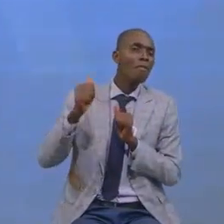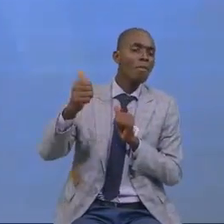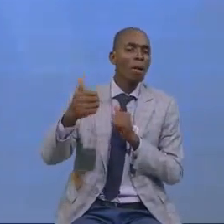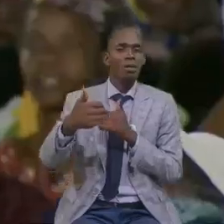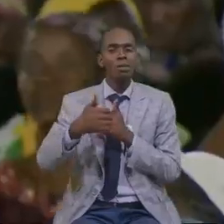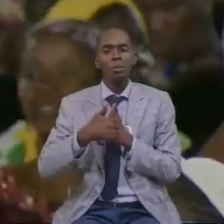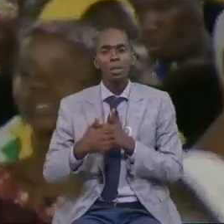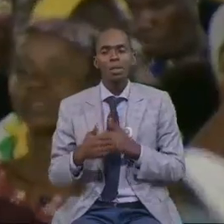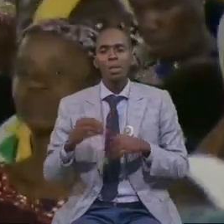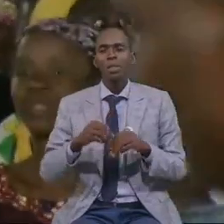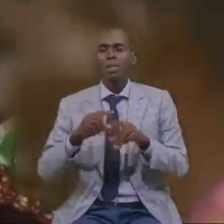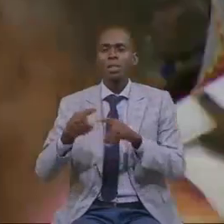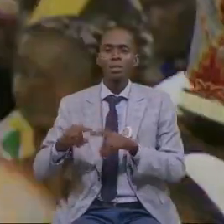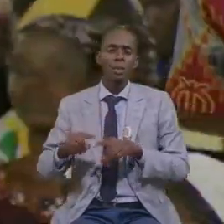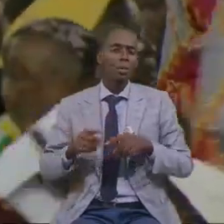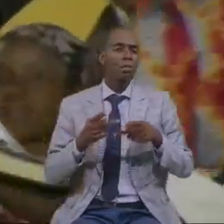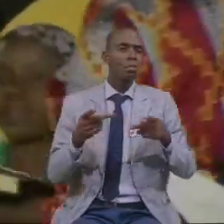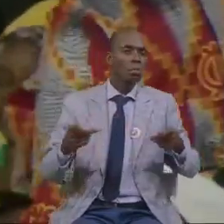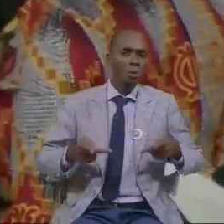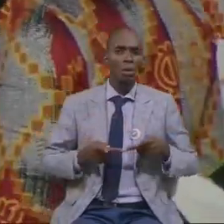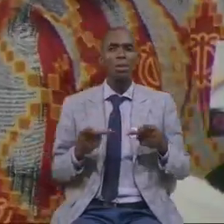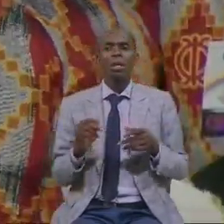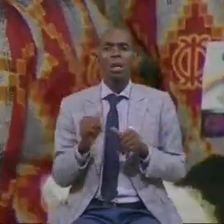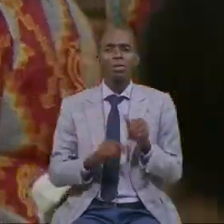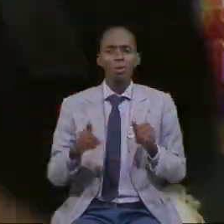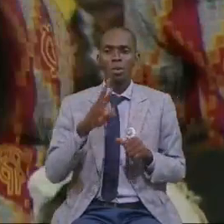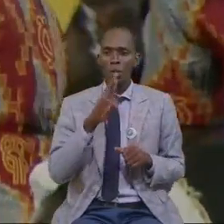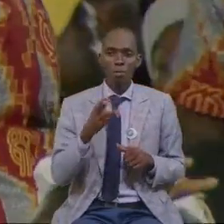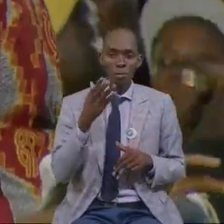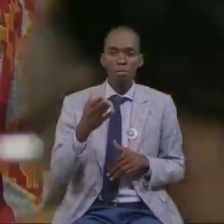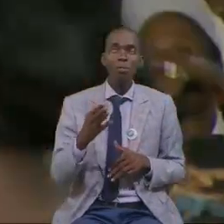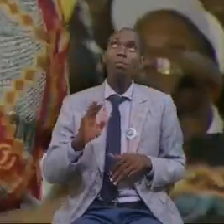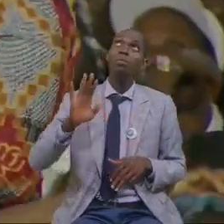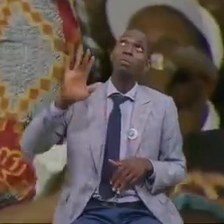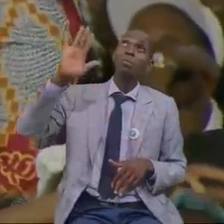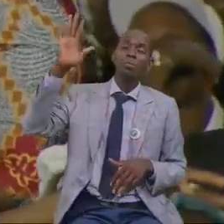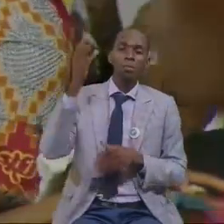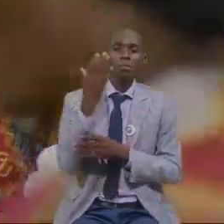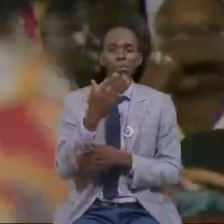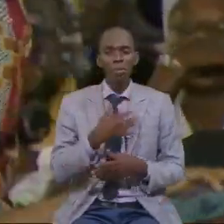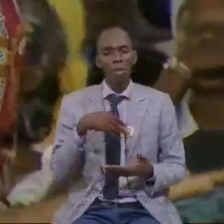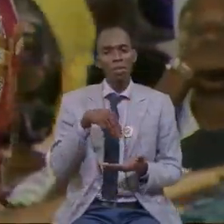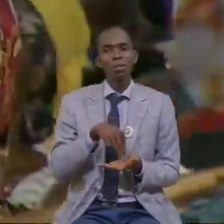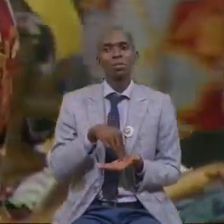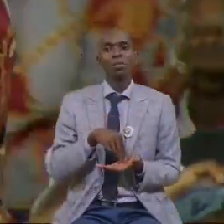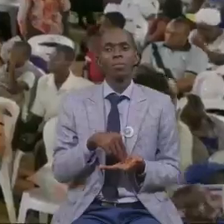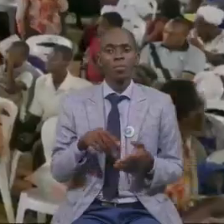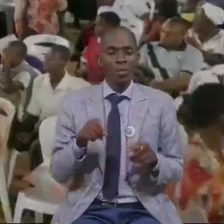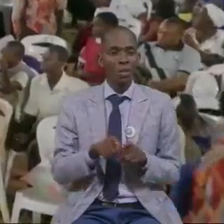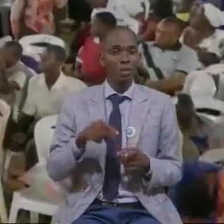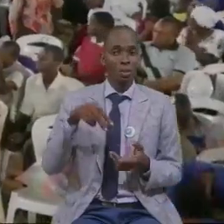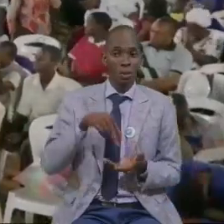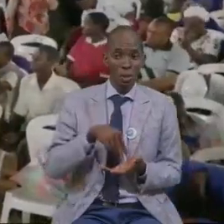the various language section, wherever you are, raise up that hand and stand up. As you're standing up,